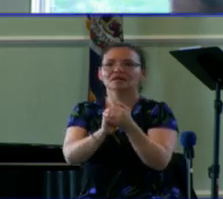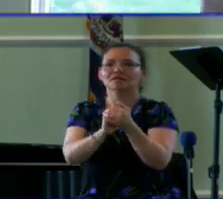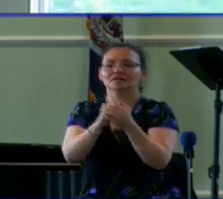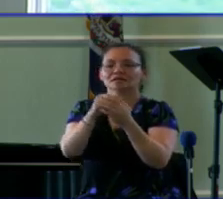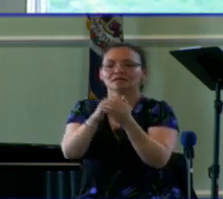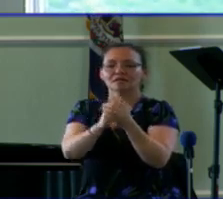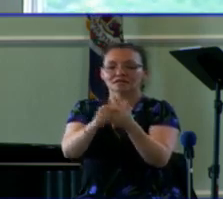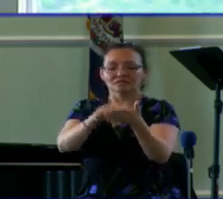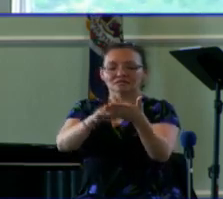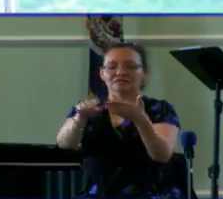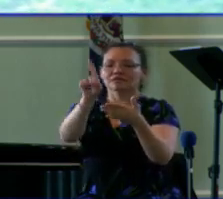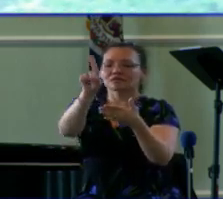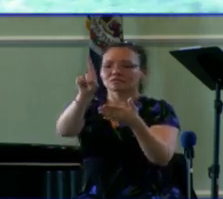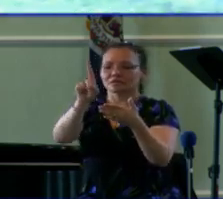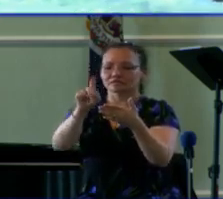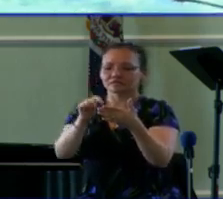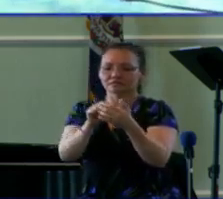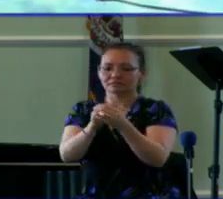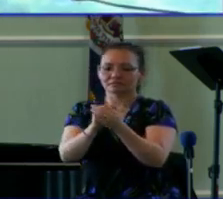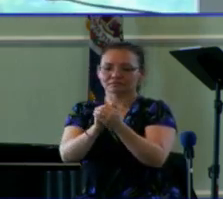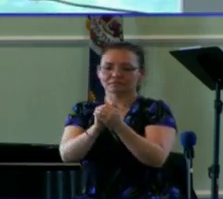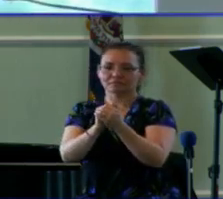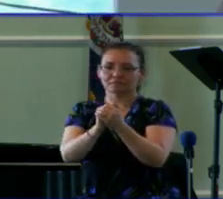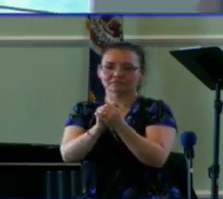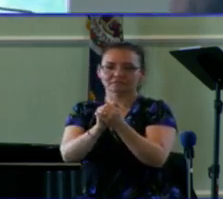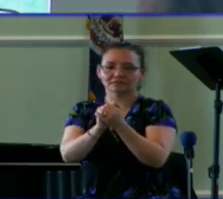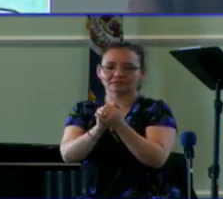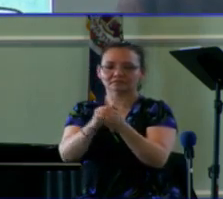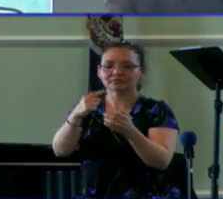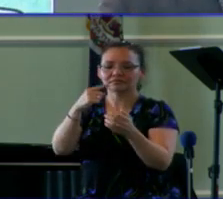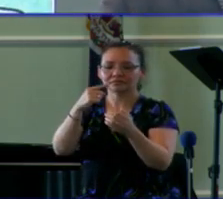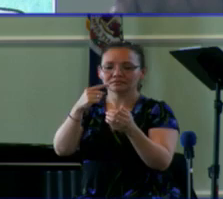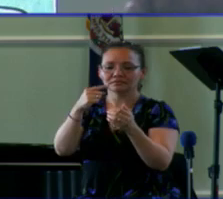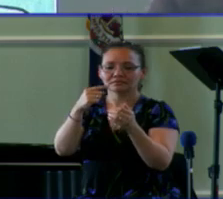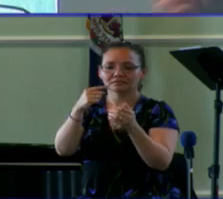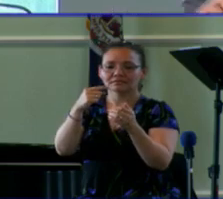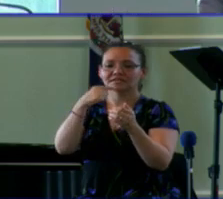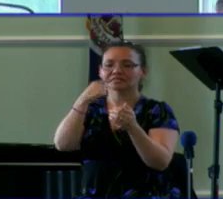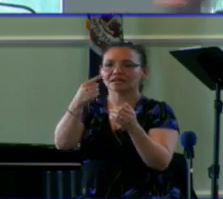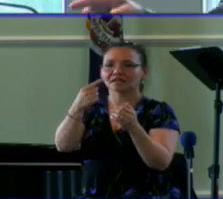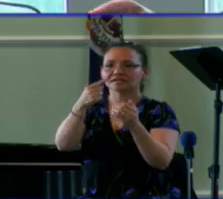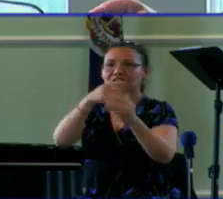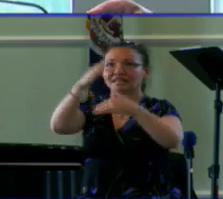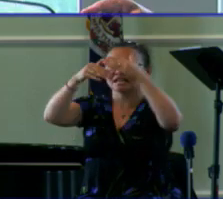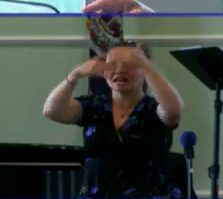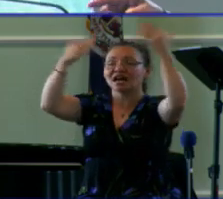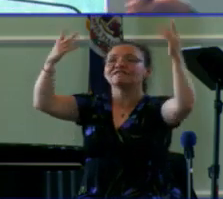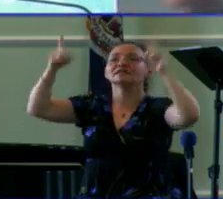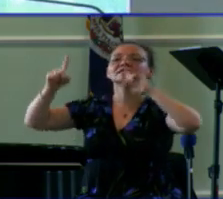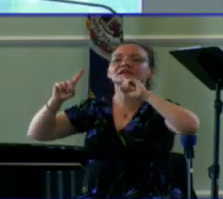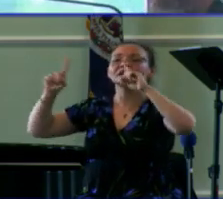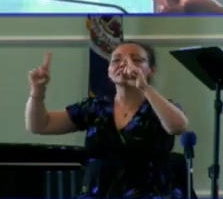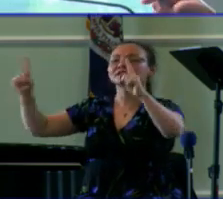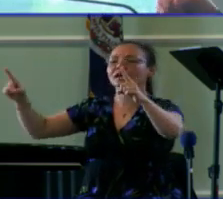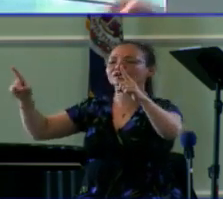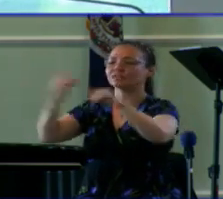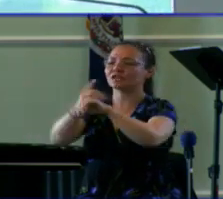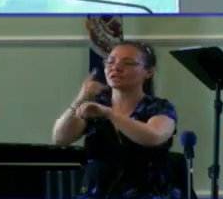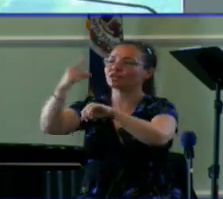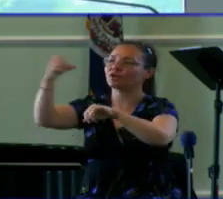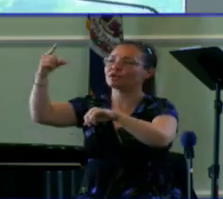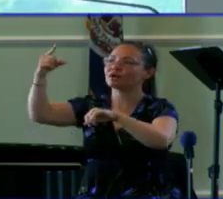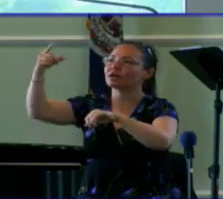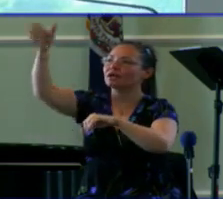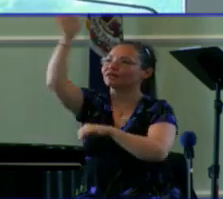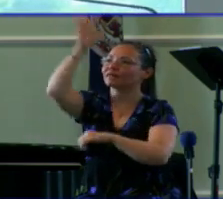19, verse 1. This is what the Bible says. "The heavens declare the glory of